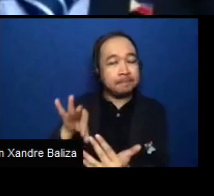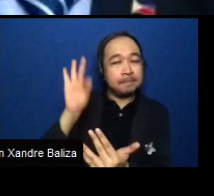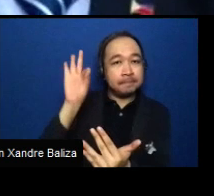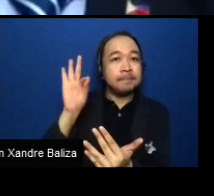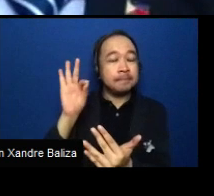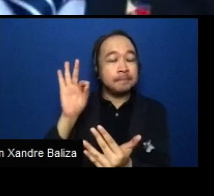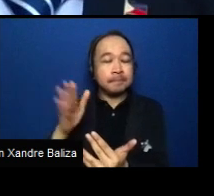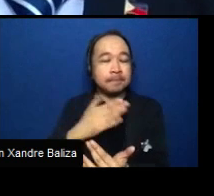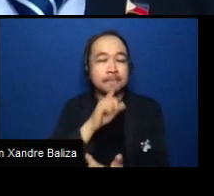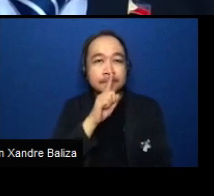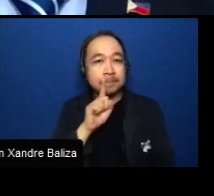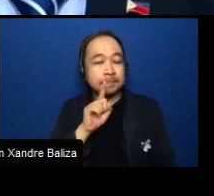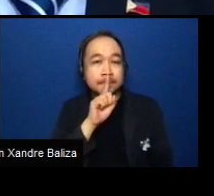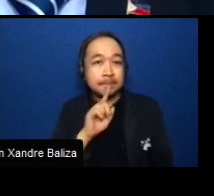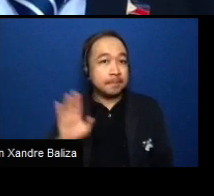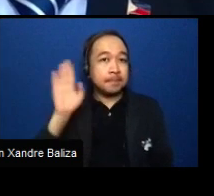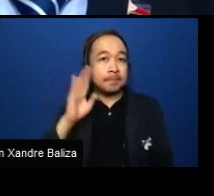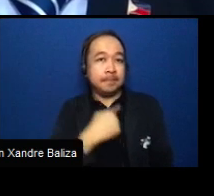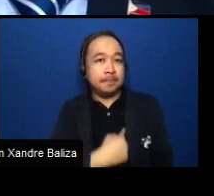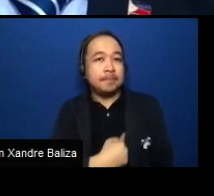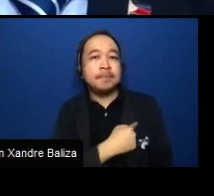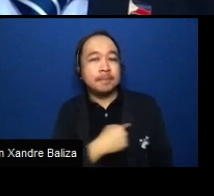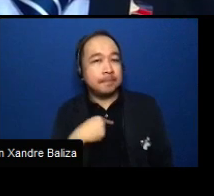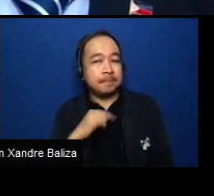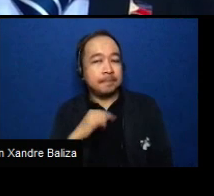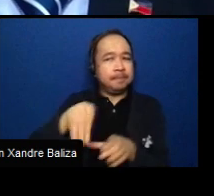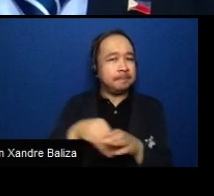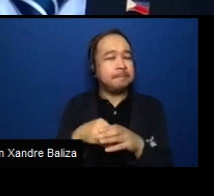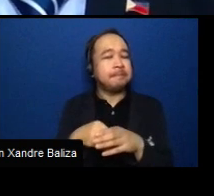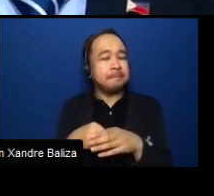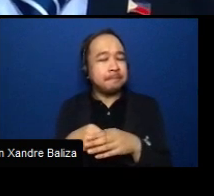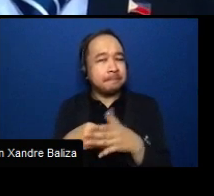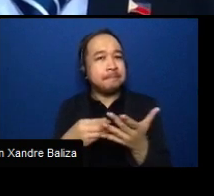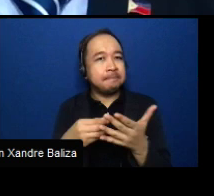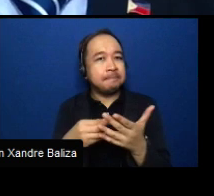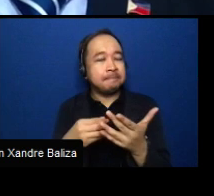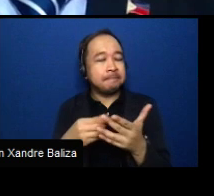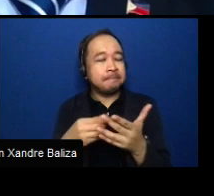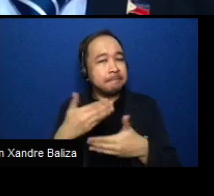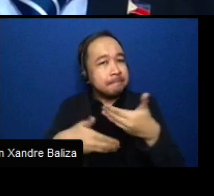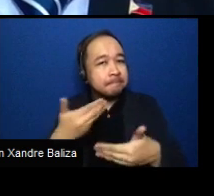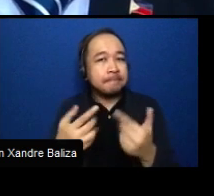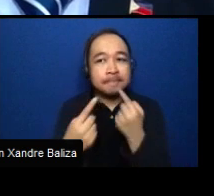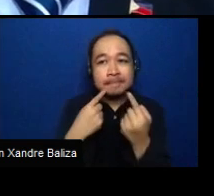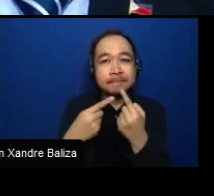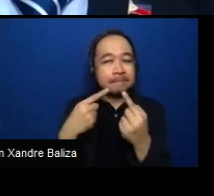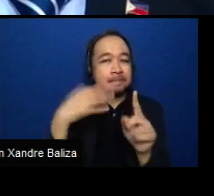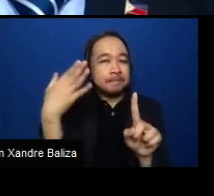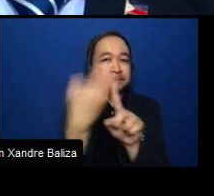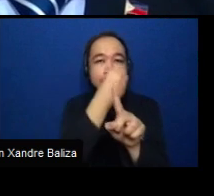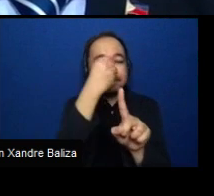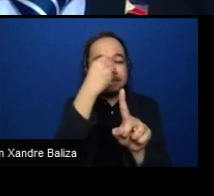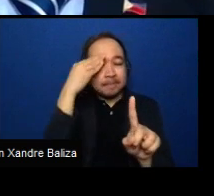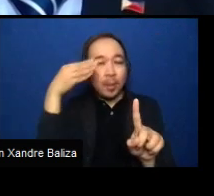and we commit our active participation in the attainment of the objectives and agenda of this